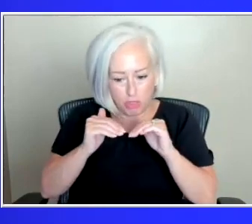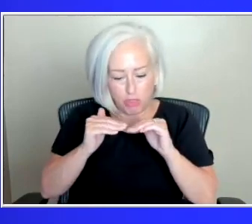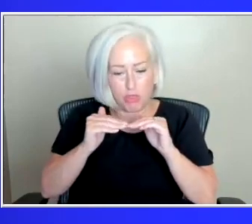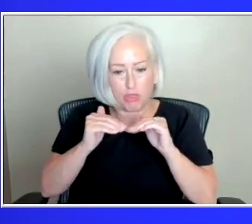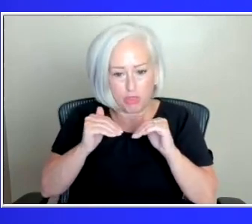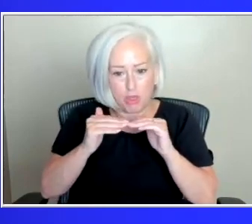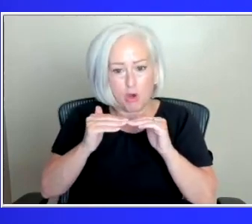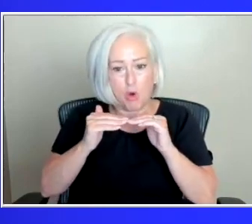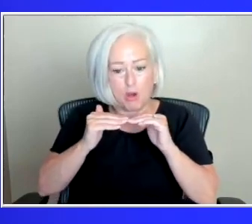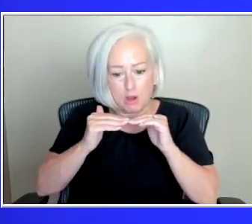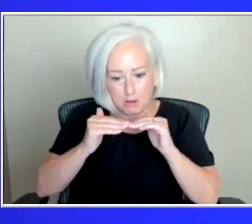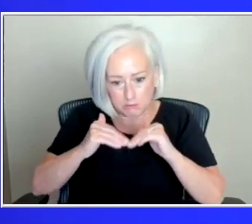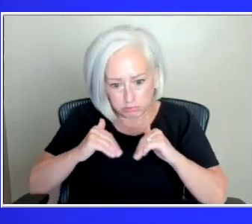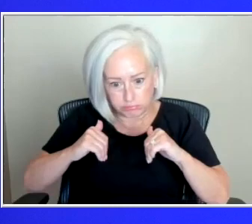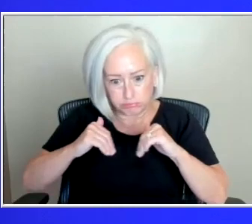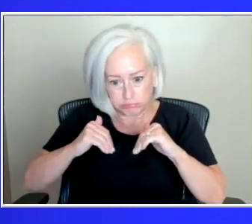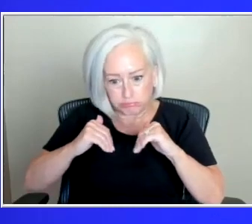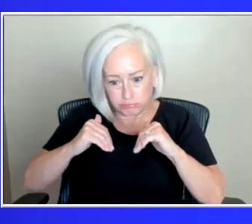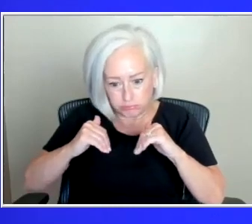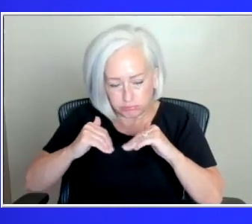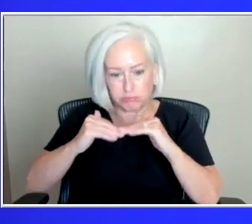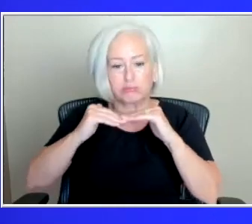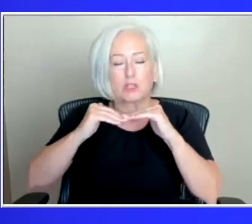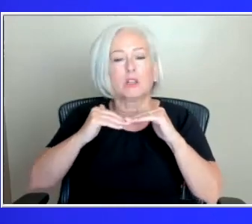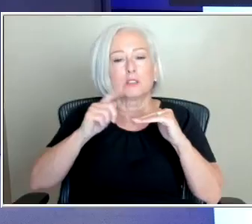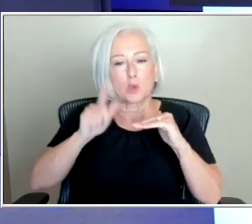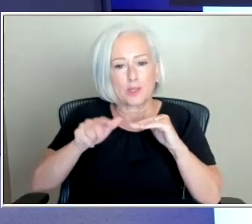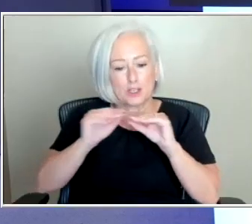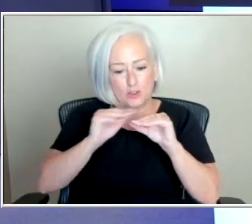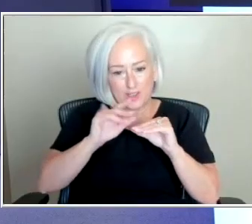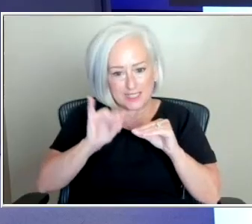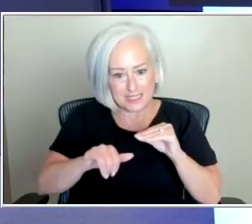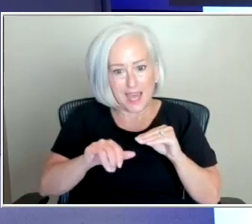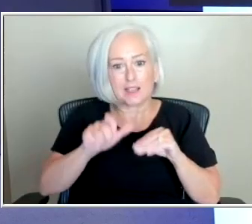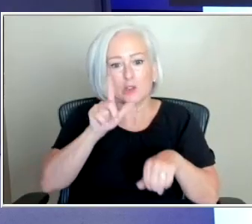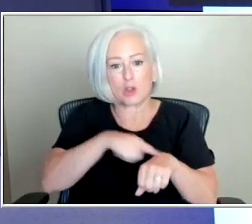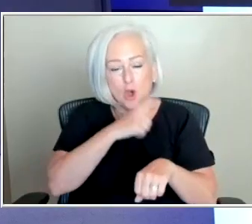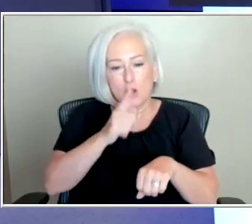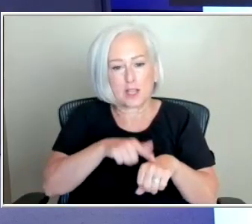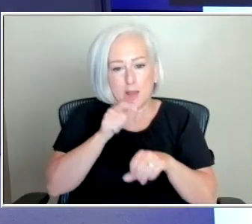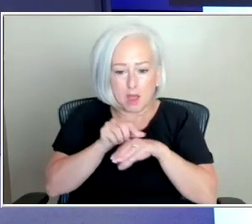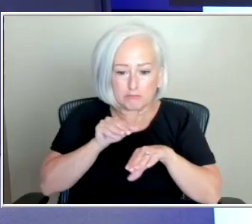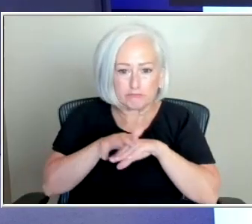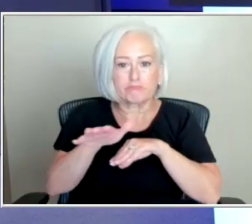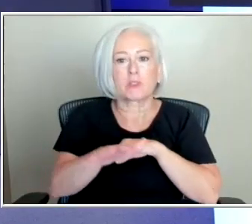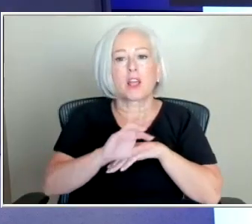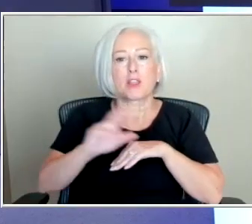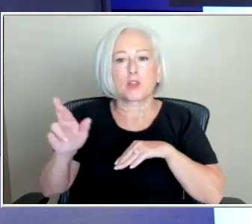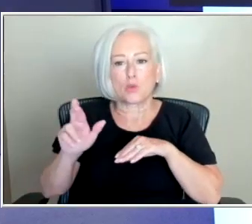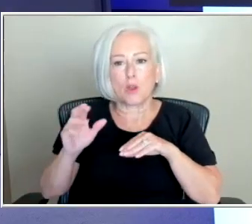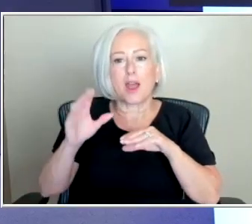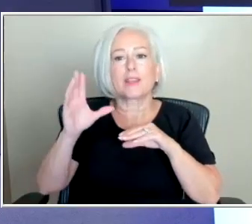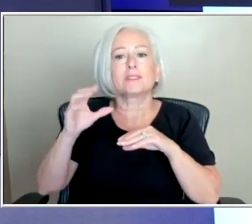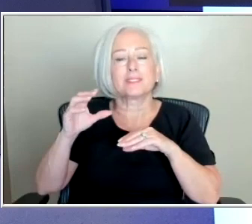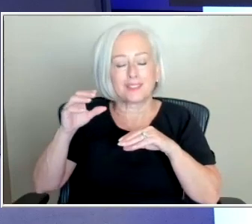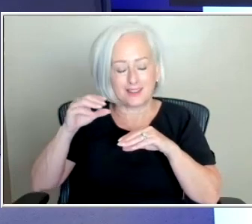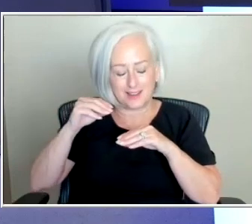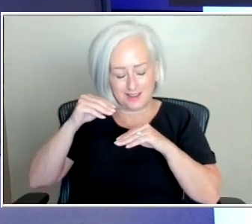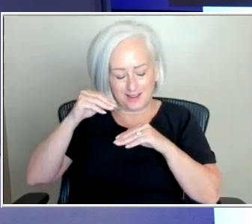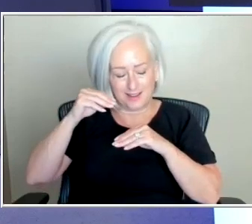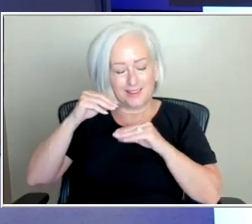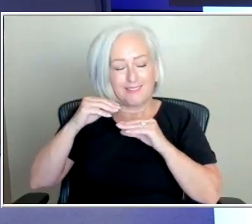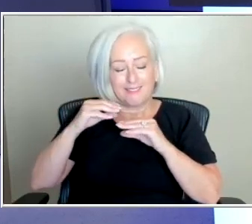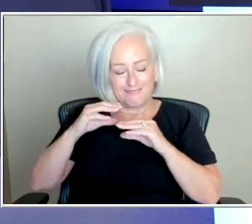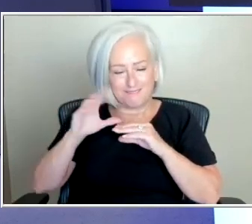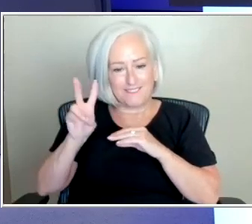we need to fix that so it's not a long-term drag on the right ventricle. All right, so you two, and Kaylee, thank you for letting us take a camera along inside the room where